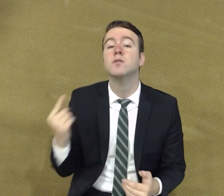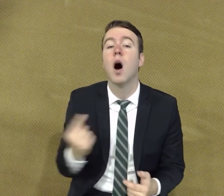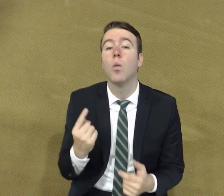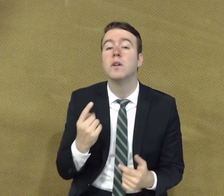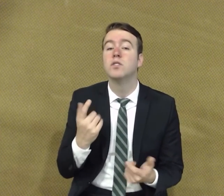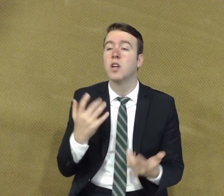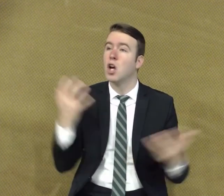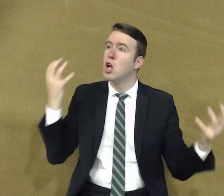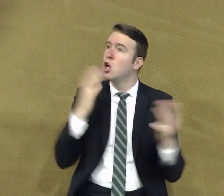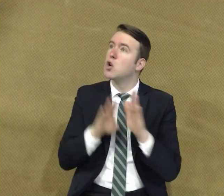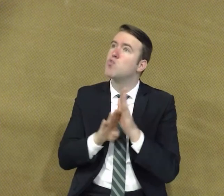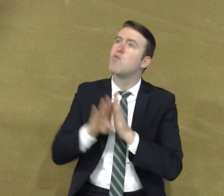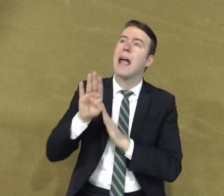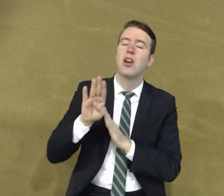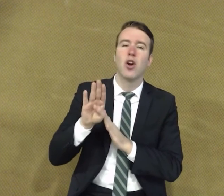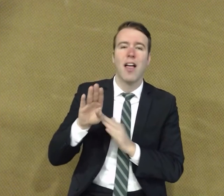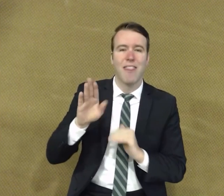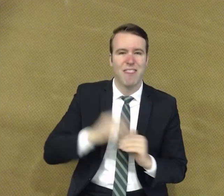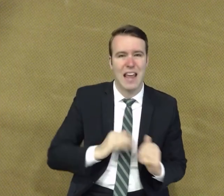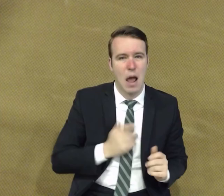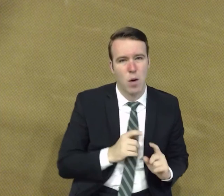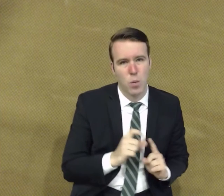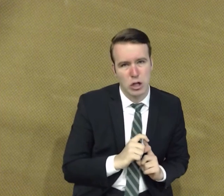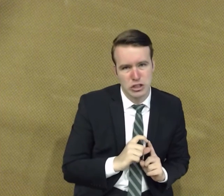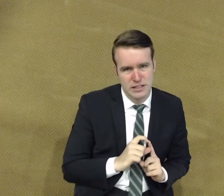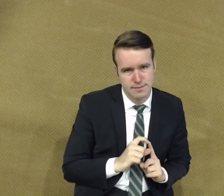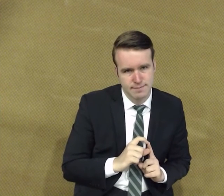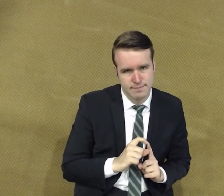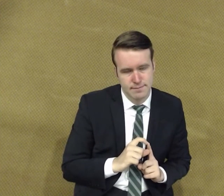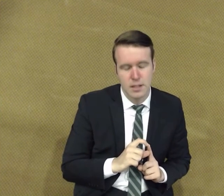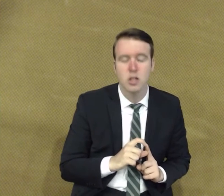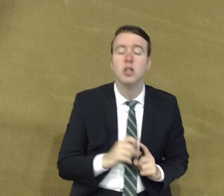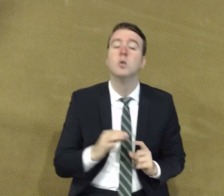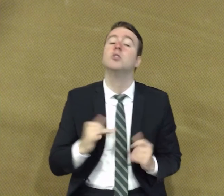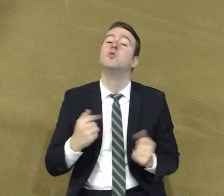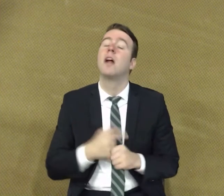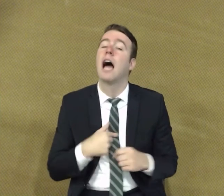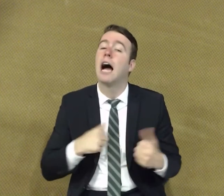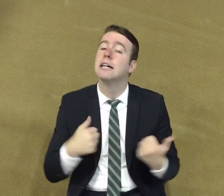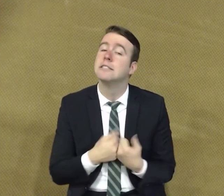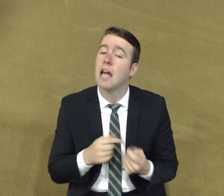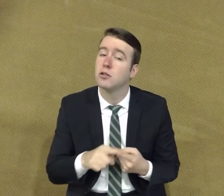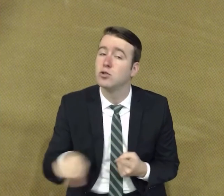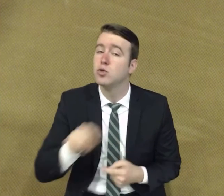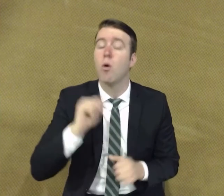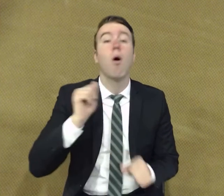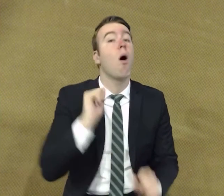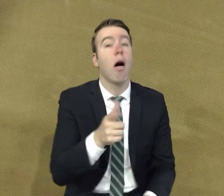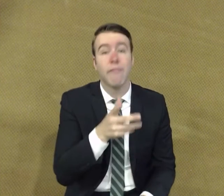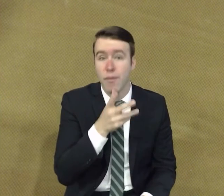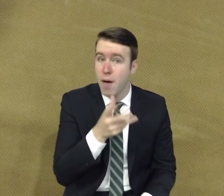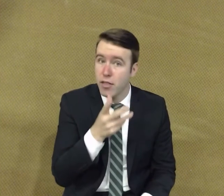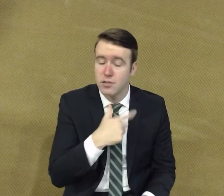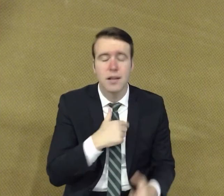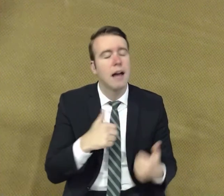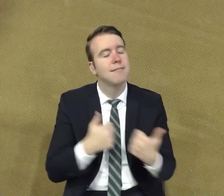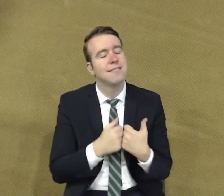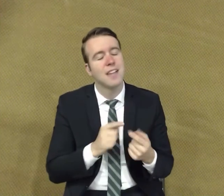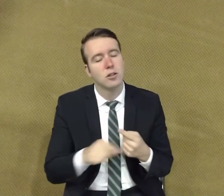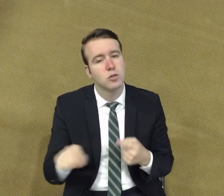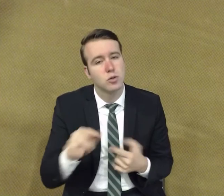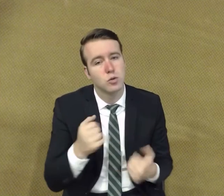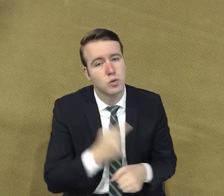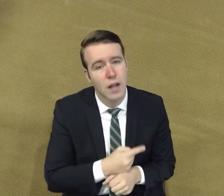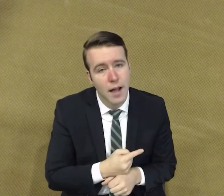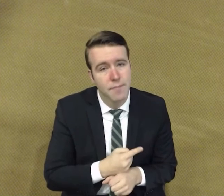almost always greater than our words. And so today I challenge you, every mother, I challenge you